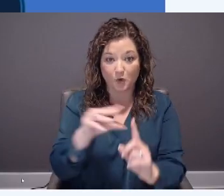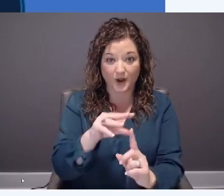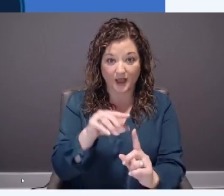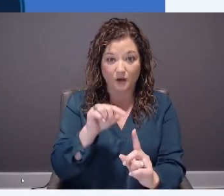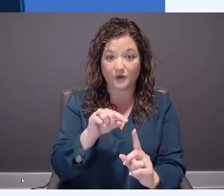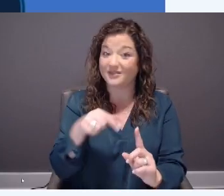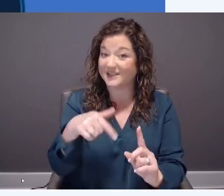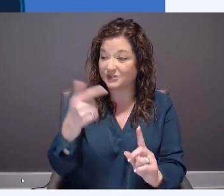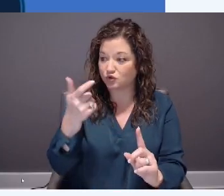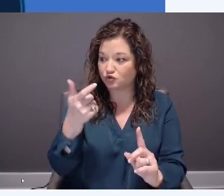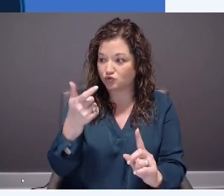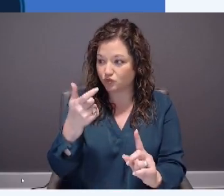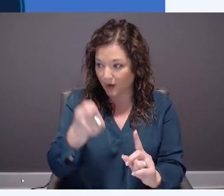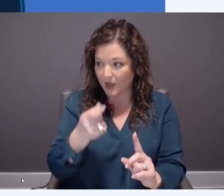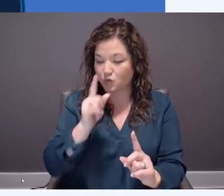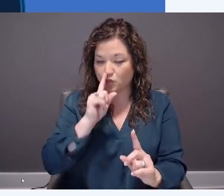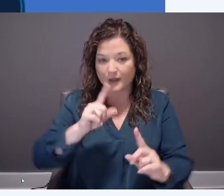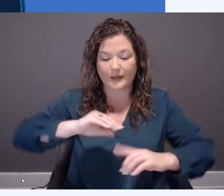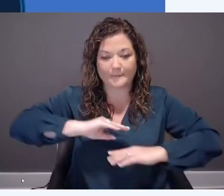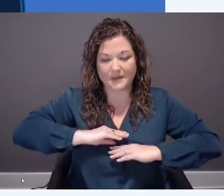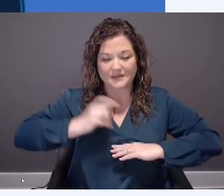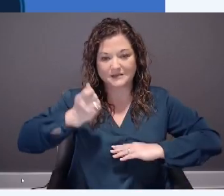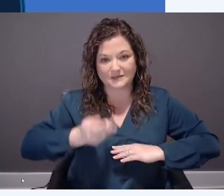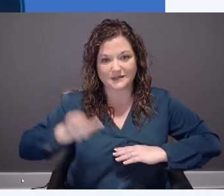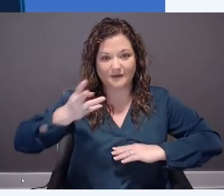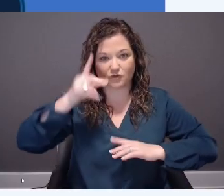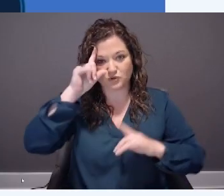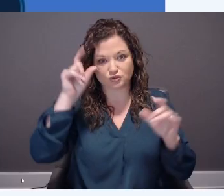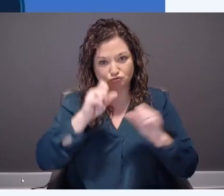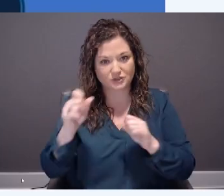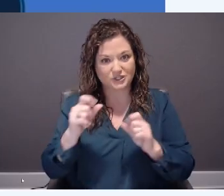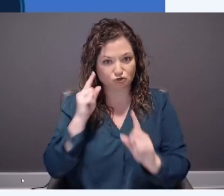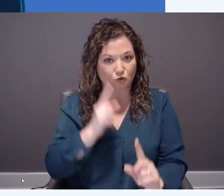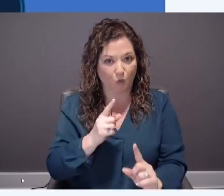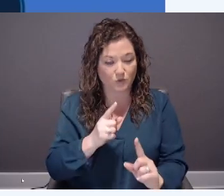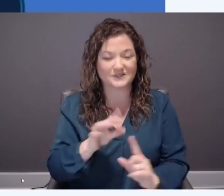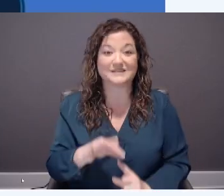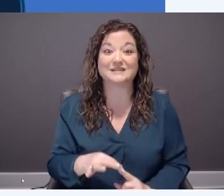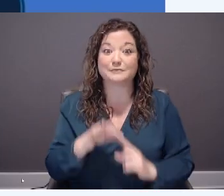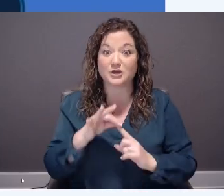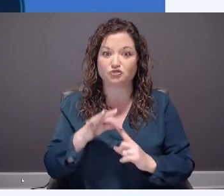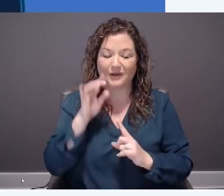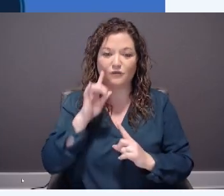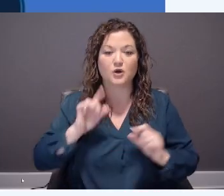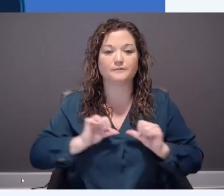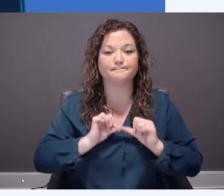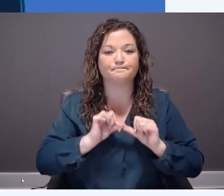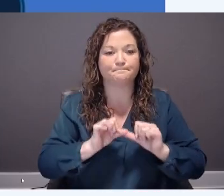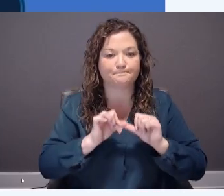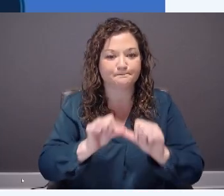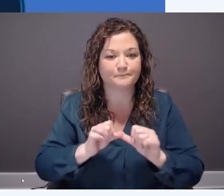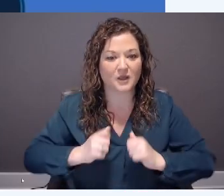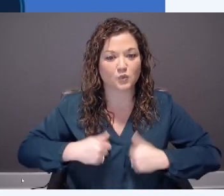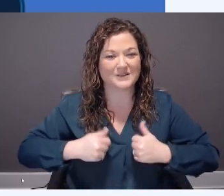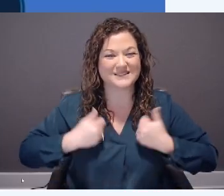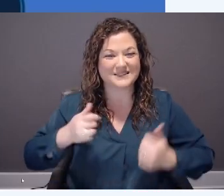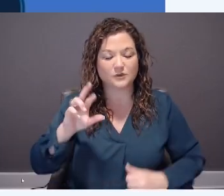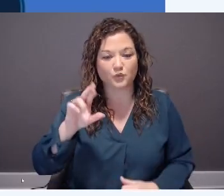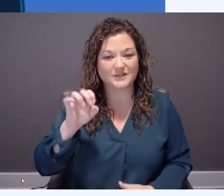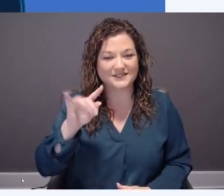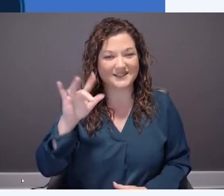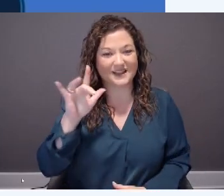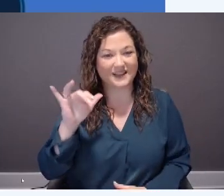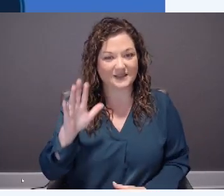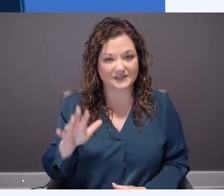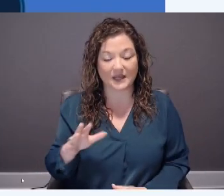really fulfills a number of strategic goals. And I'd say especially on the resiliency, provide a safe and resilient city. And also